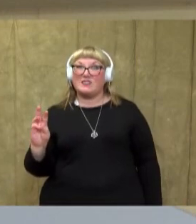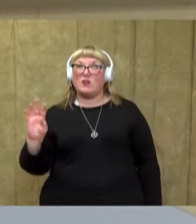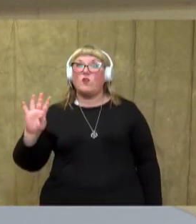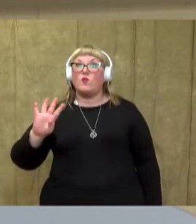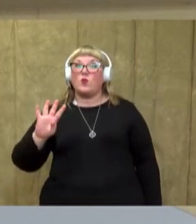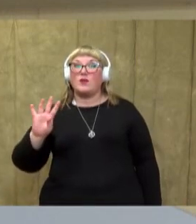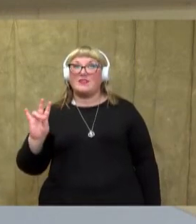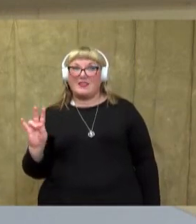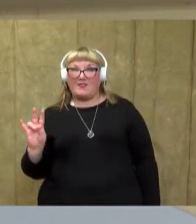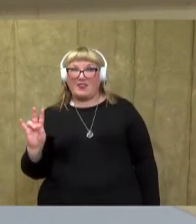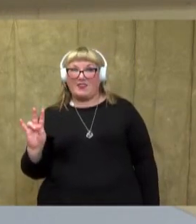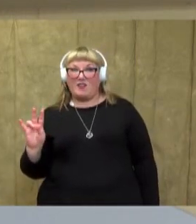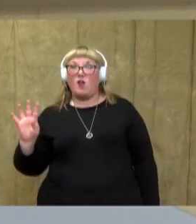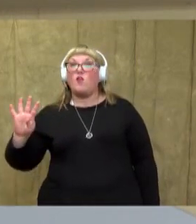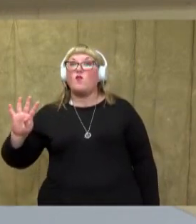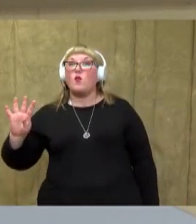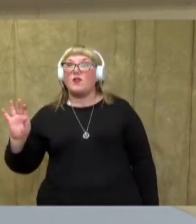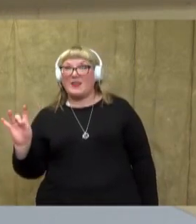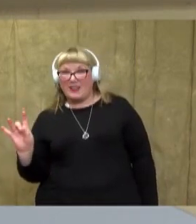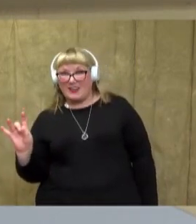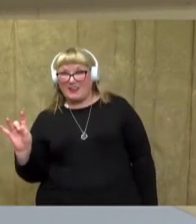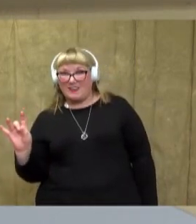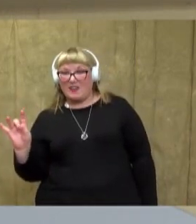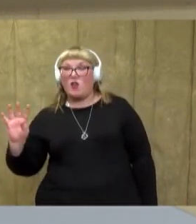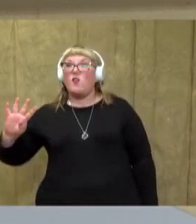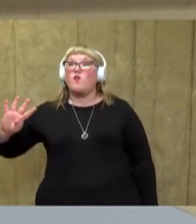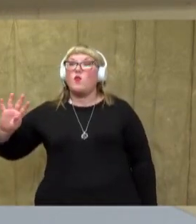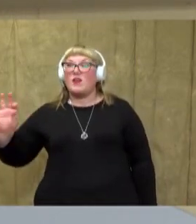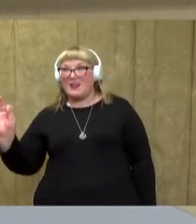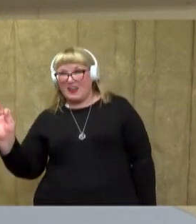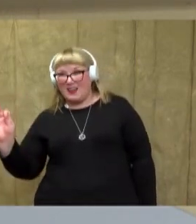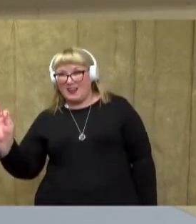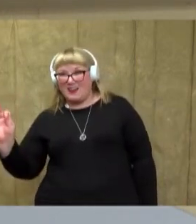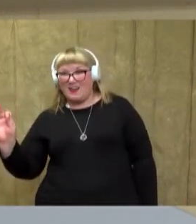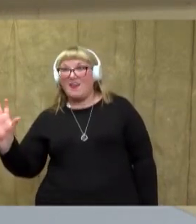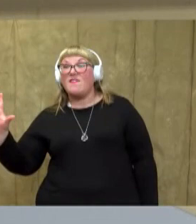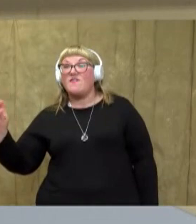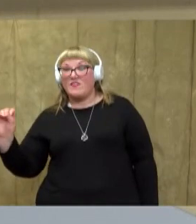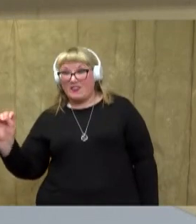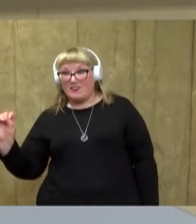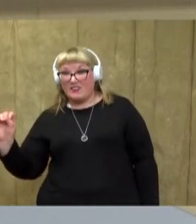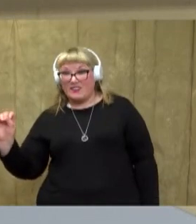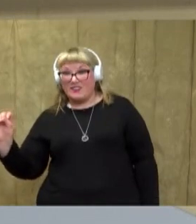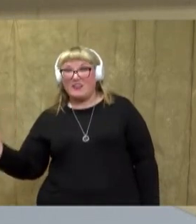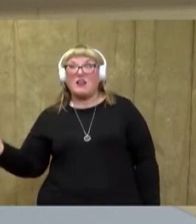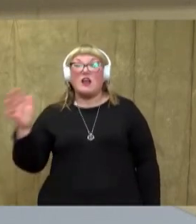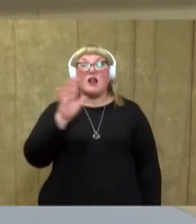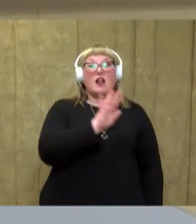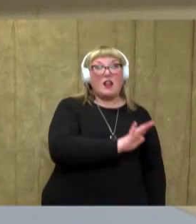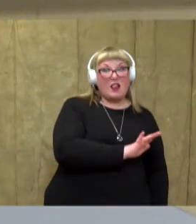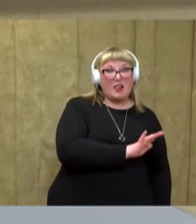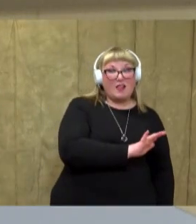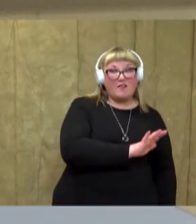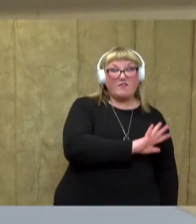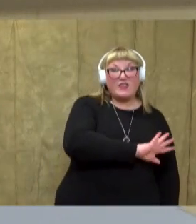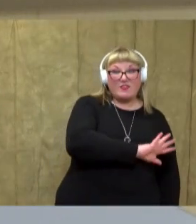46, 47, 48, 49, 50,